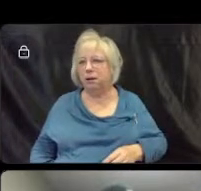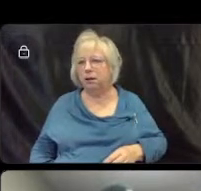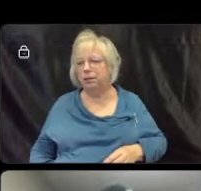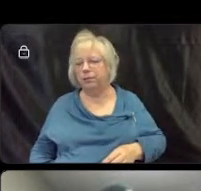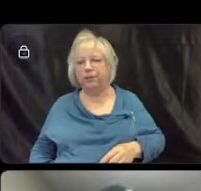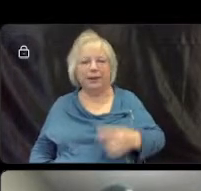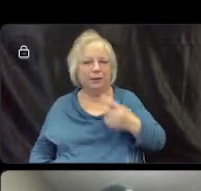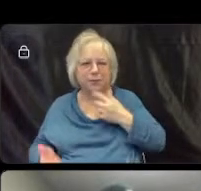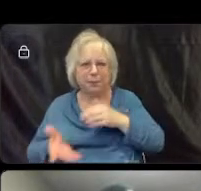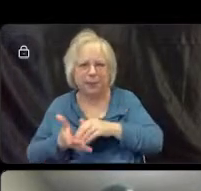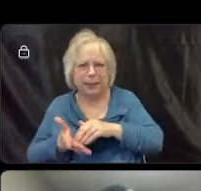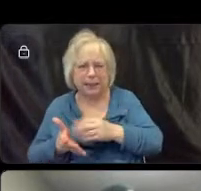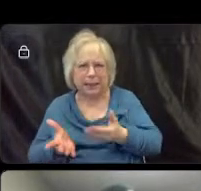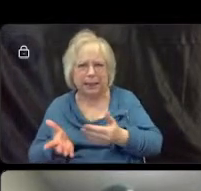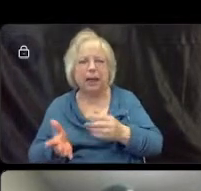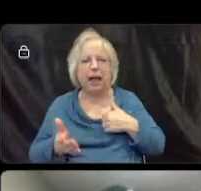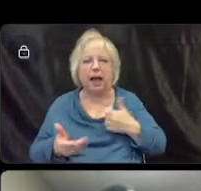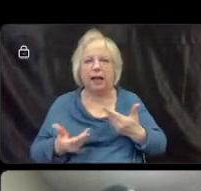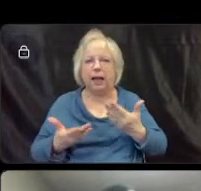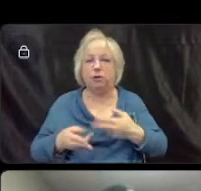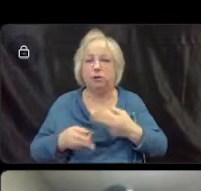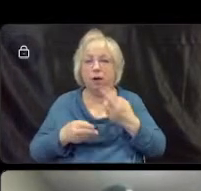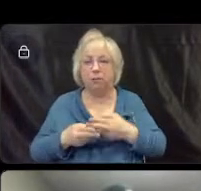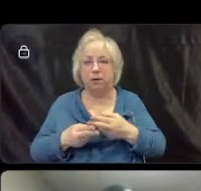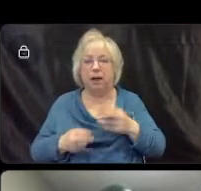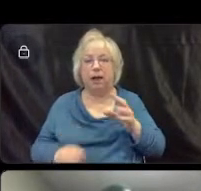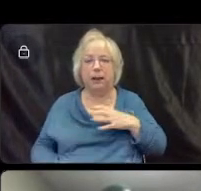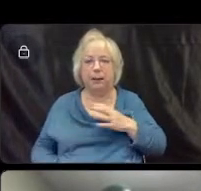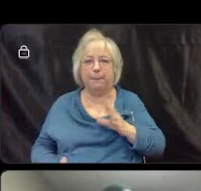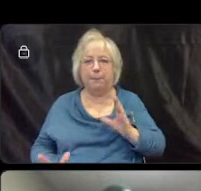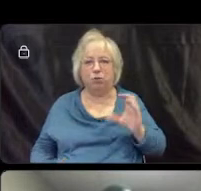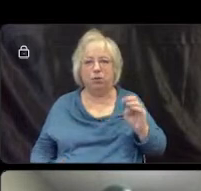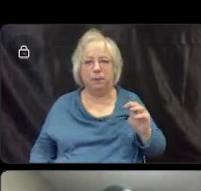I'd like to nominate Alicia McDonald.